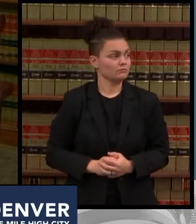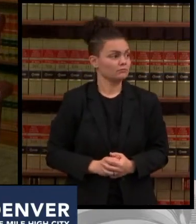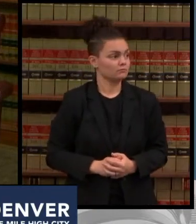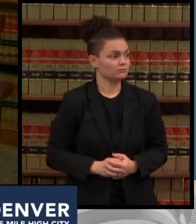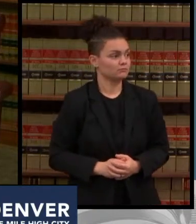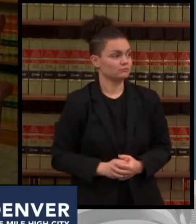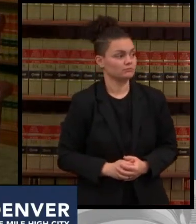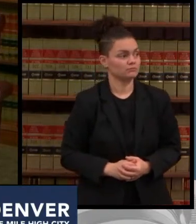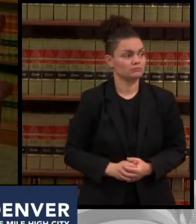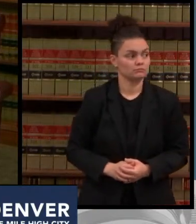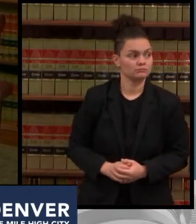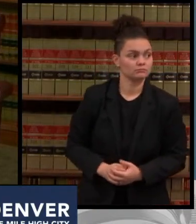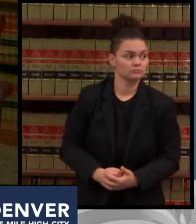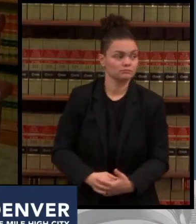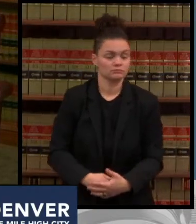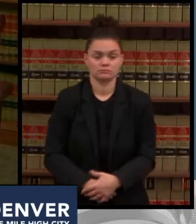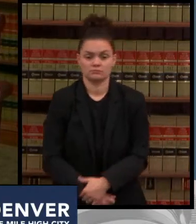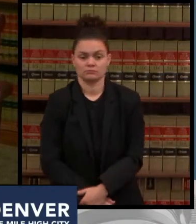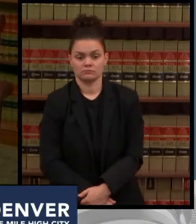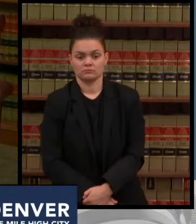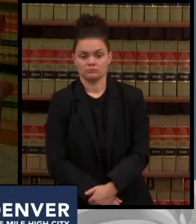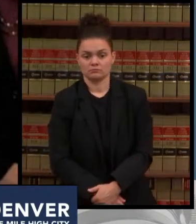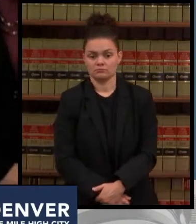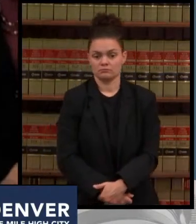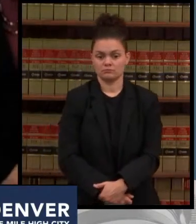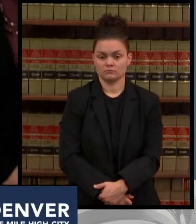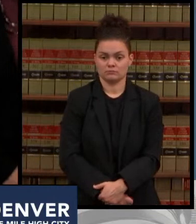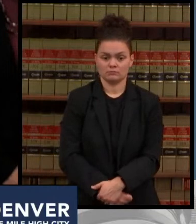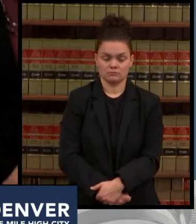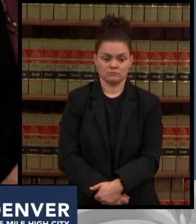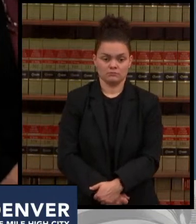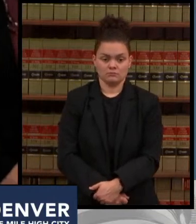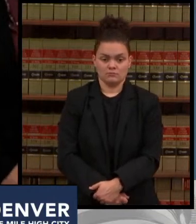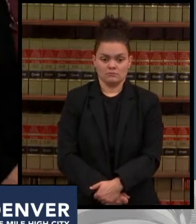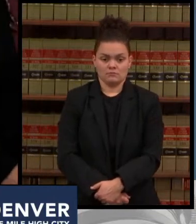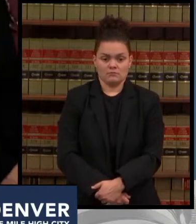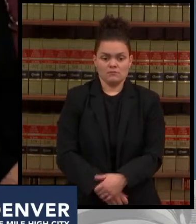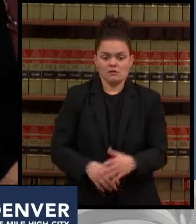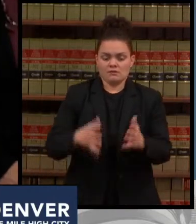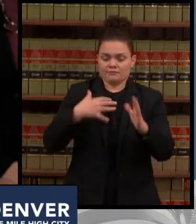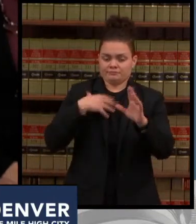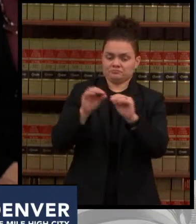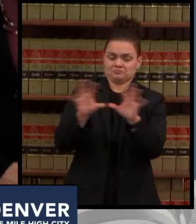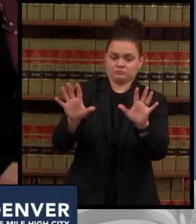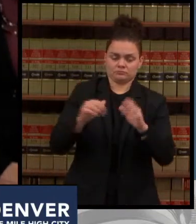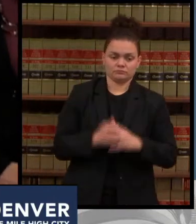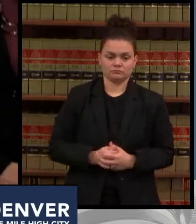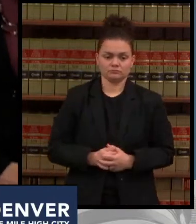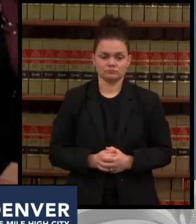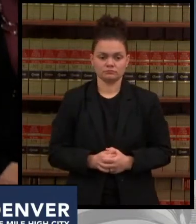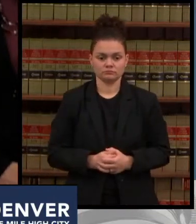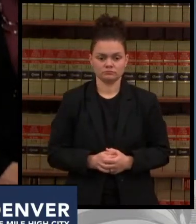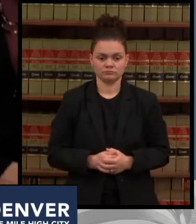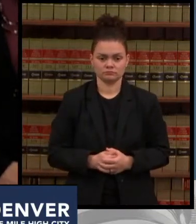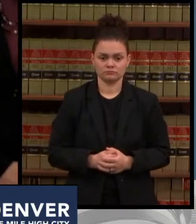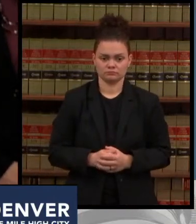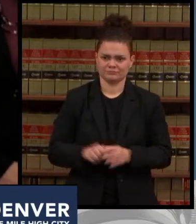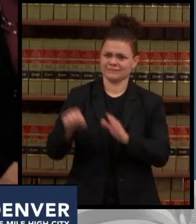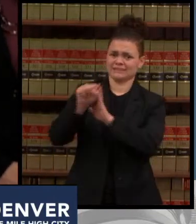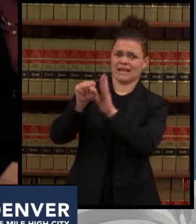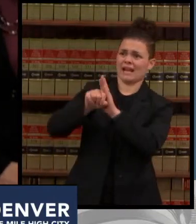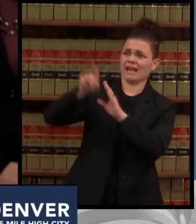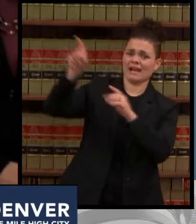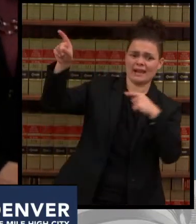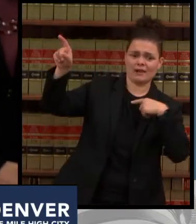Let me be clear. We work very closely with the state CDPHE as well as with the governor's